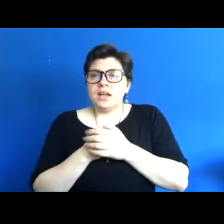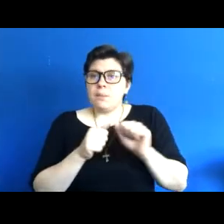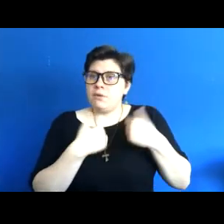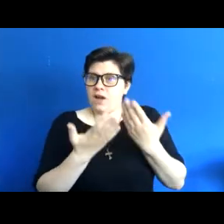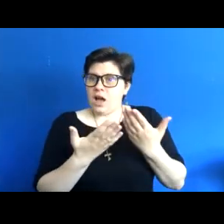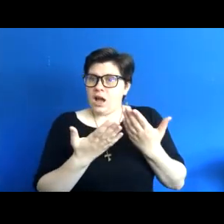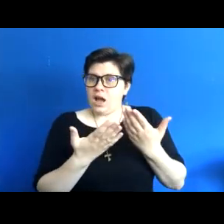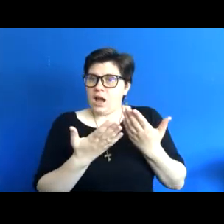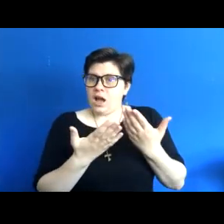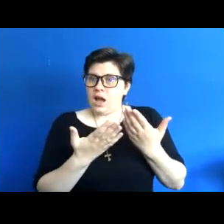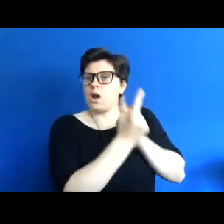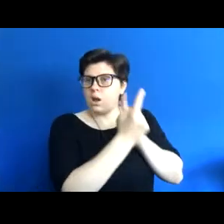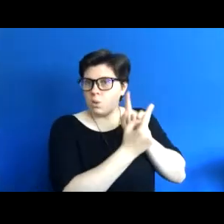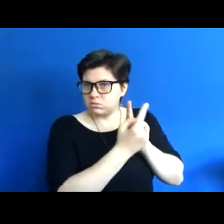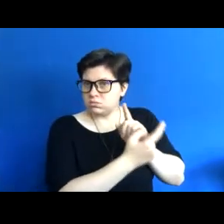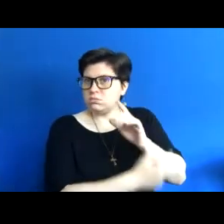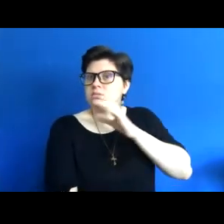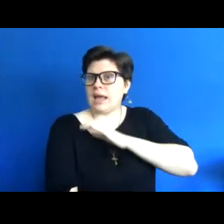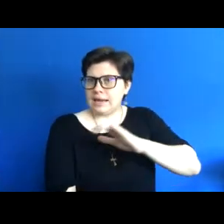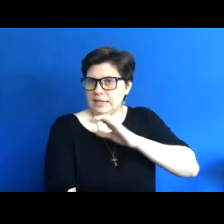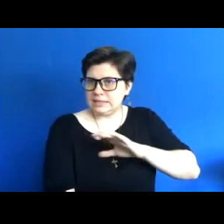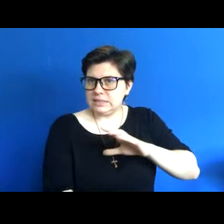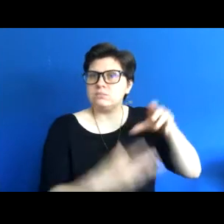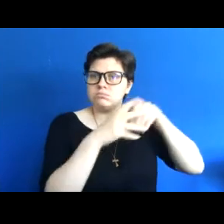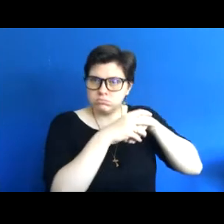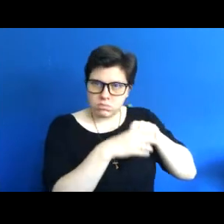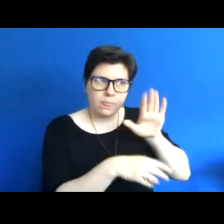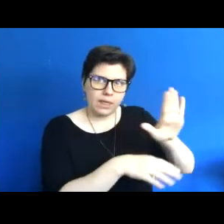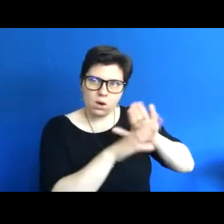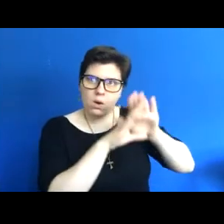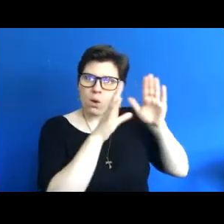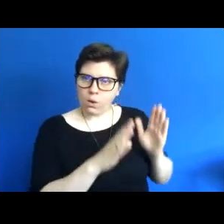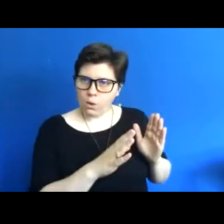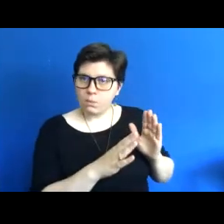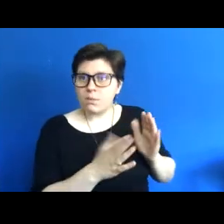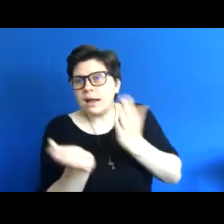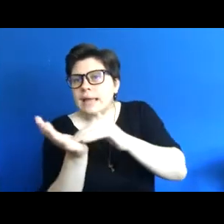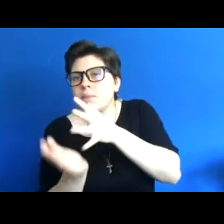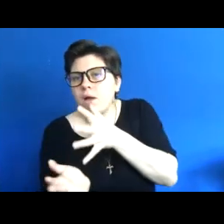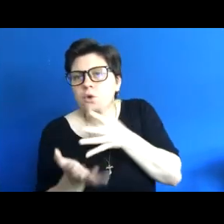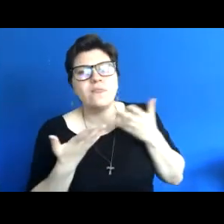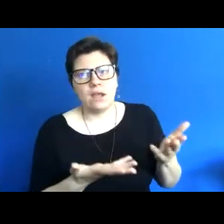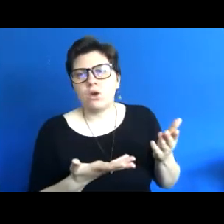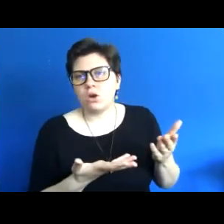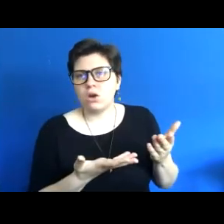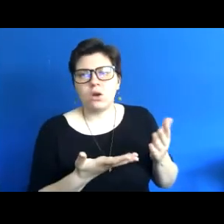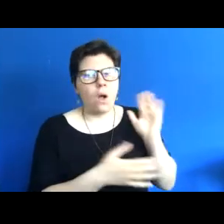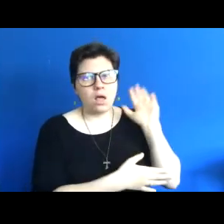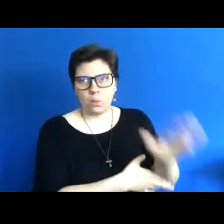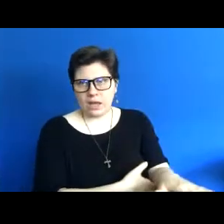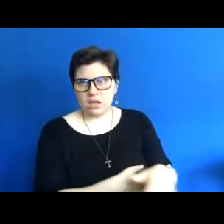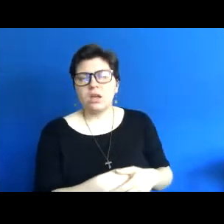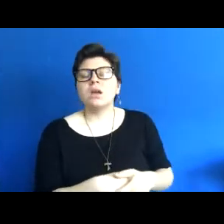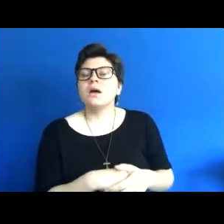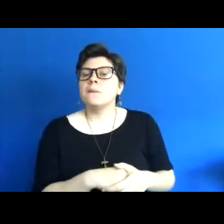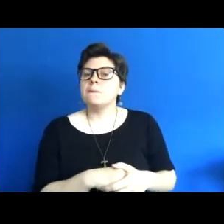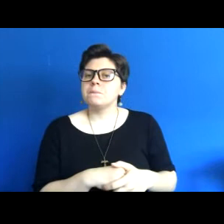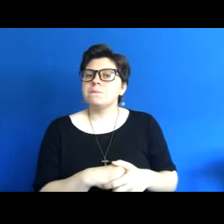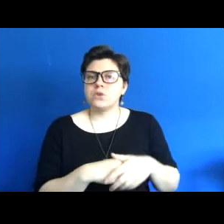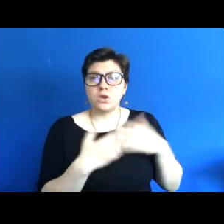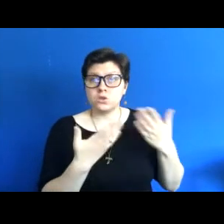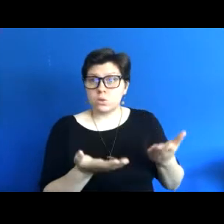provide one-on-one catechesis in her home. Again, the mother was present, and that kind